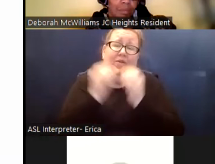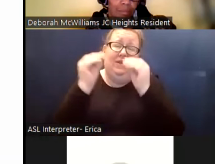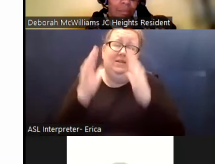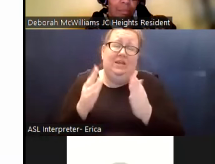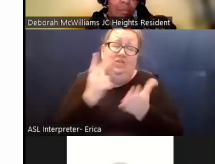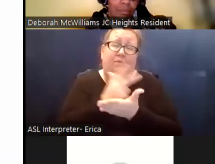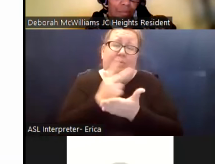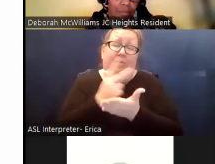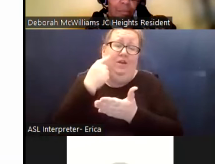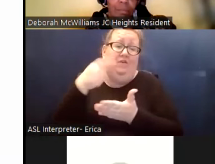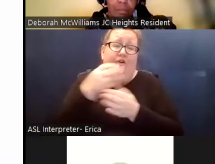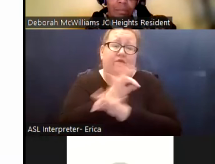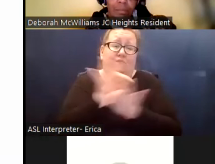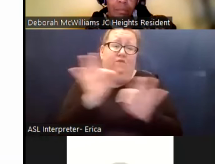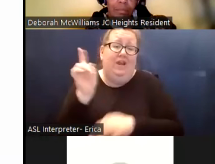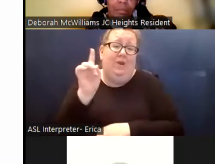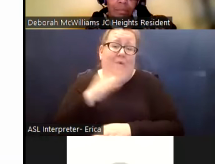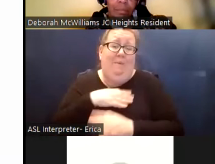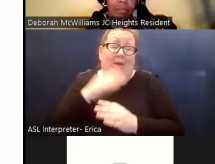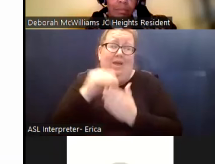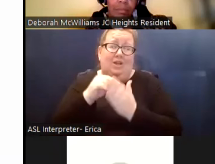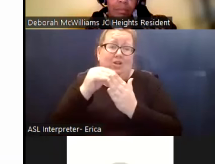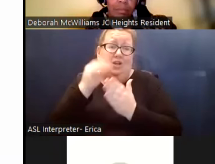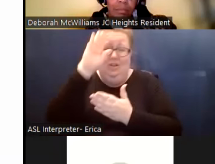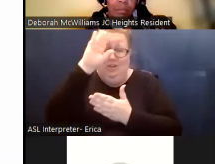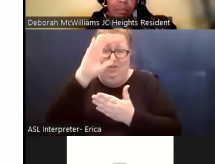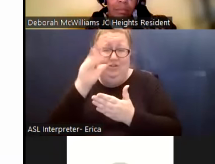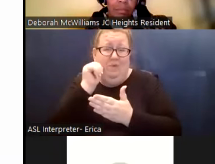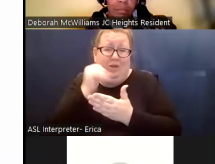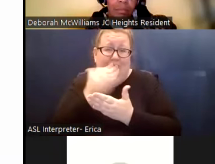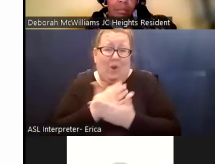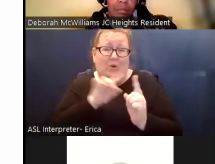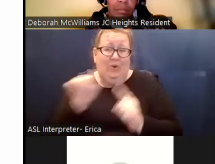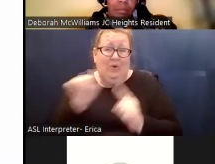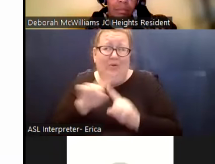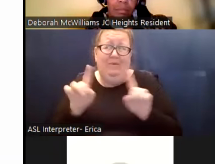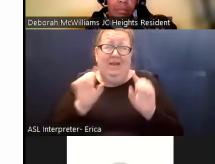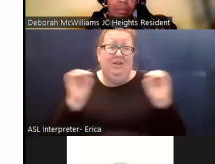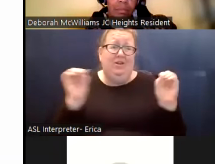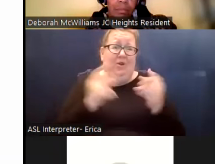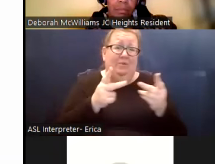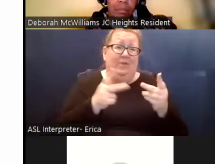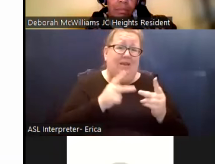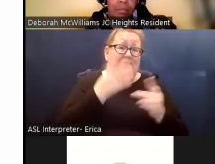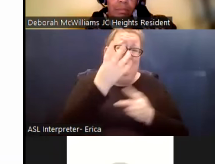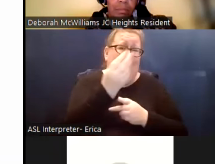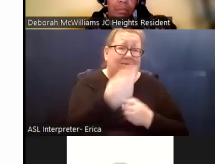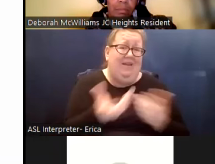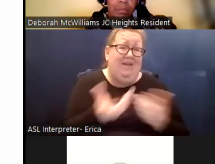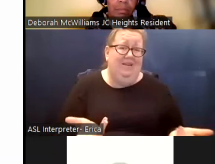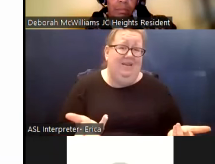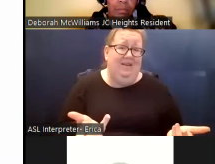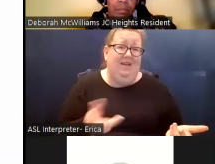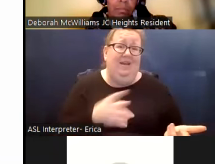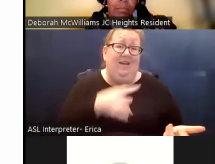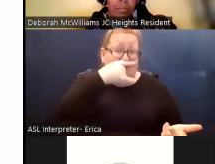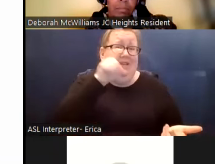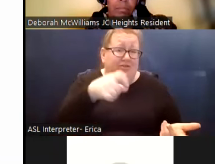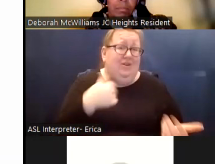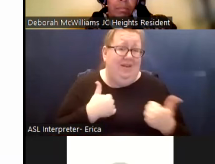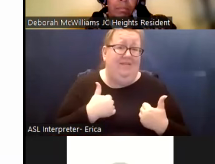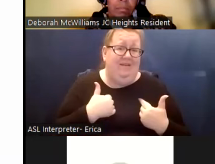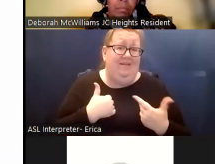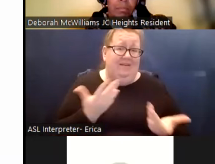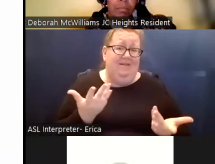at the school where my daughter goes, and she needs to have a place to go outside. The kids really deserve it. They deserve